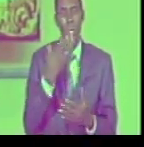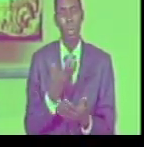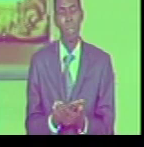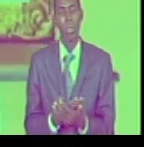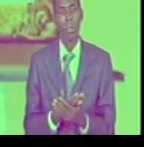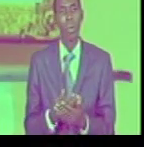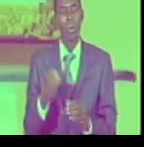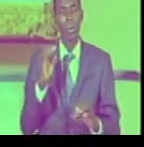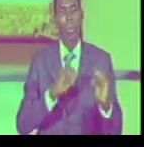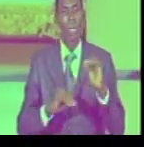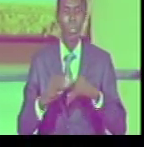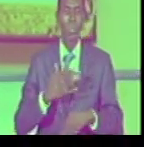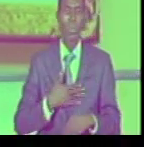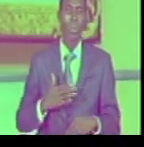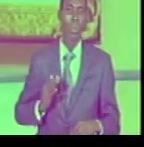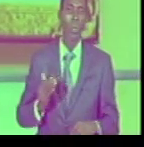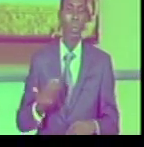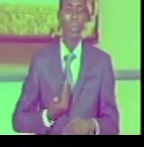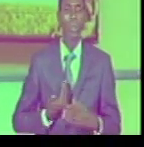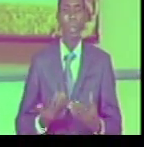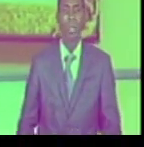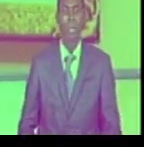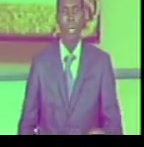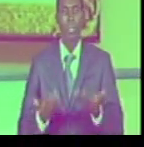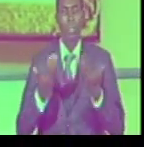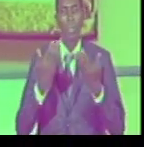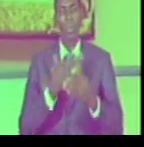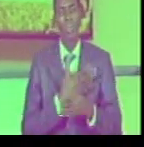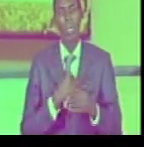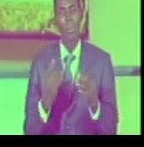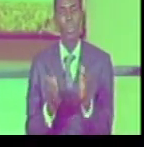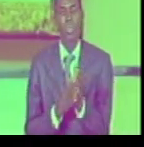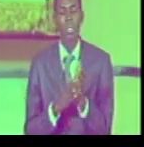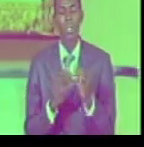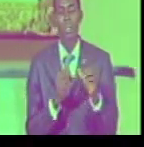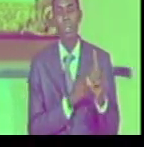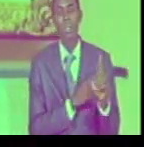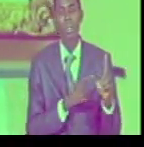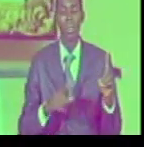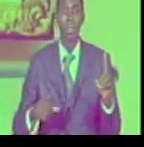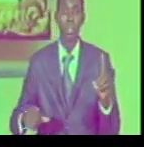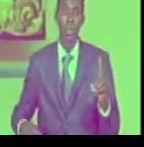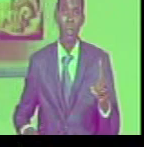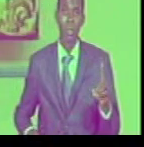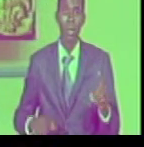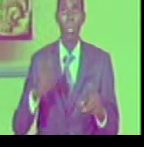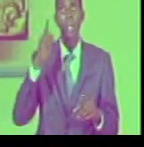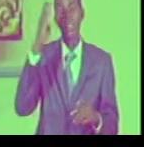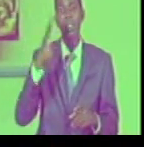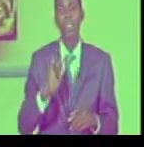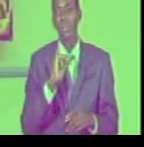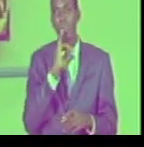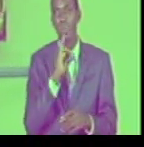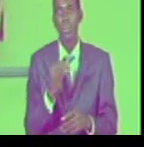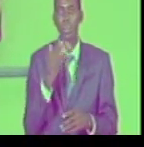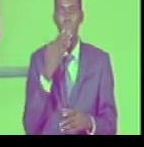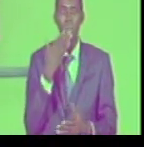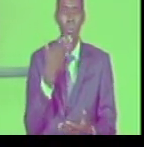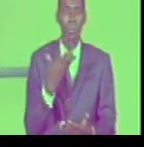well. Oh, my soul. Rise up and praise the Lord. God is